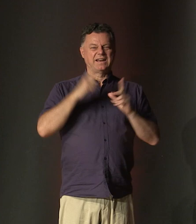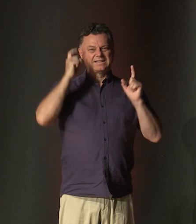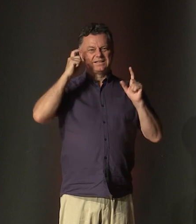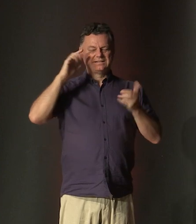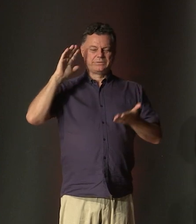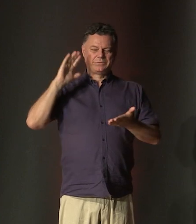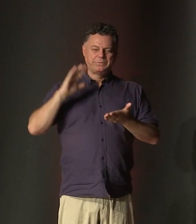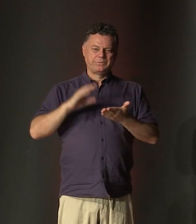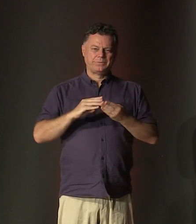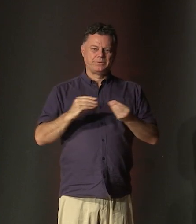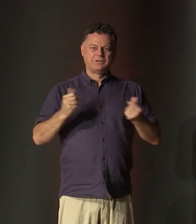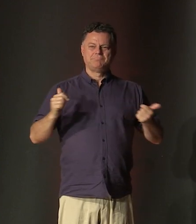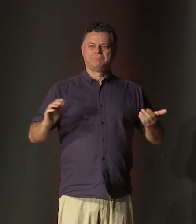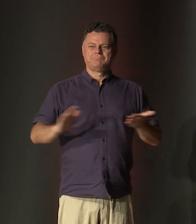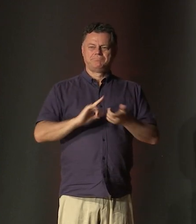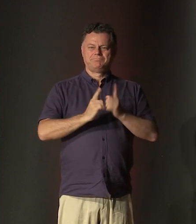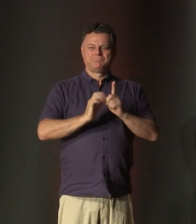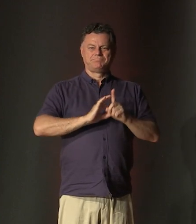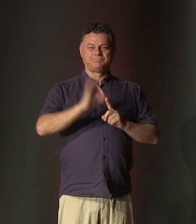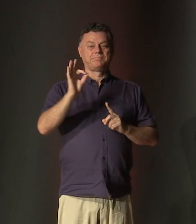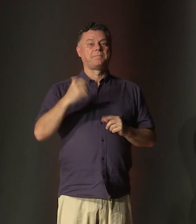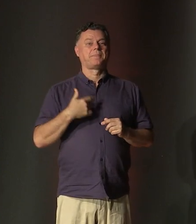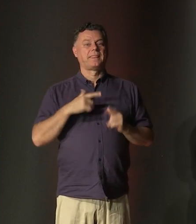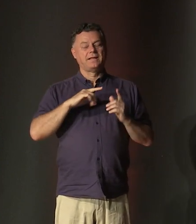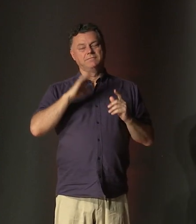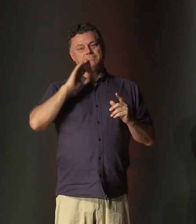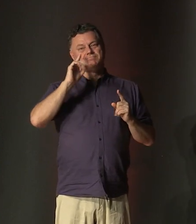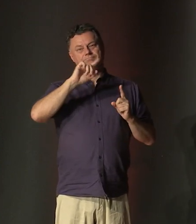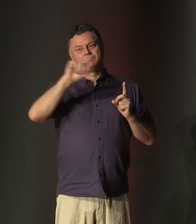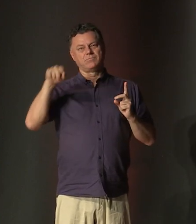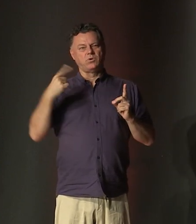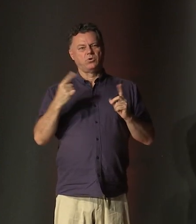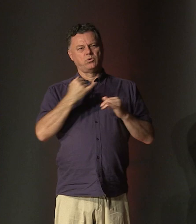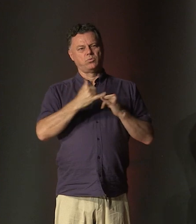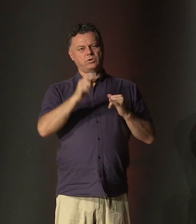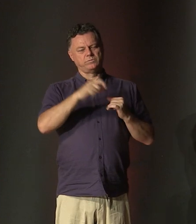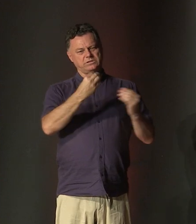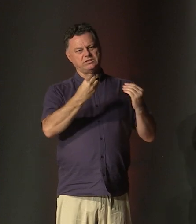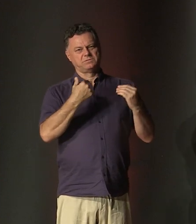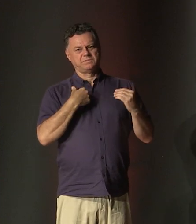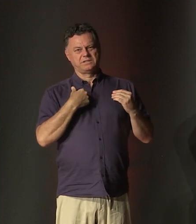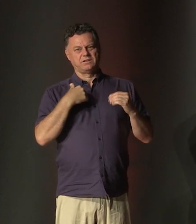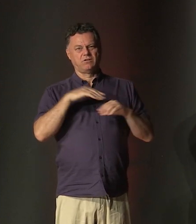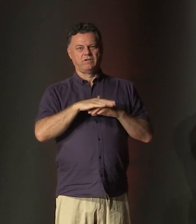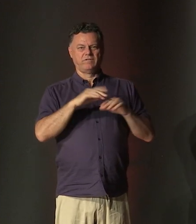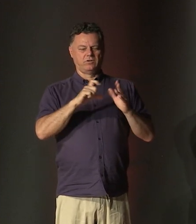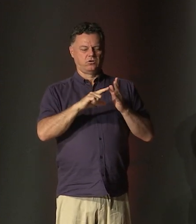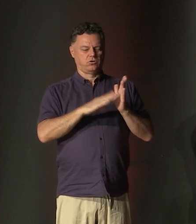Which brings me back to my most important teacher of compassion, my daughter Freya.